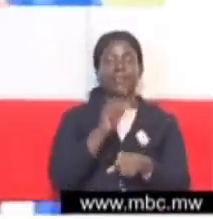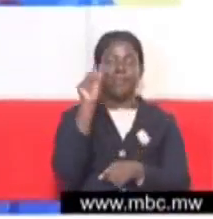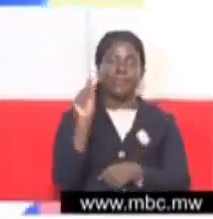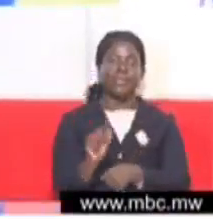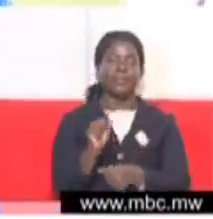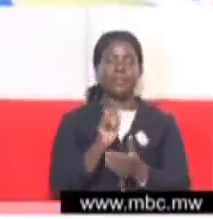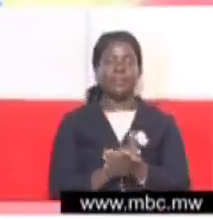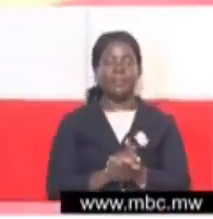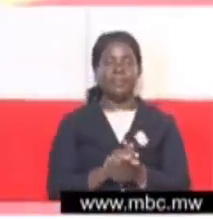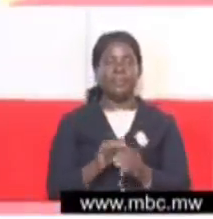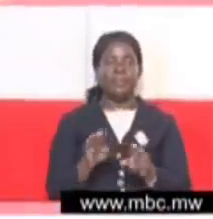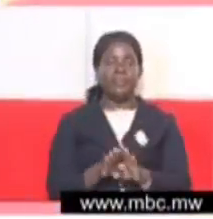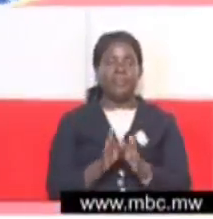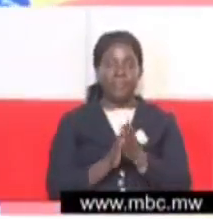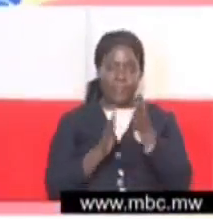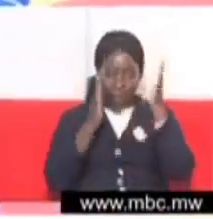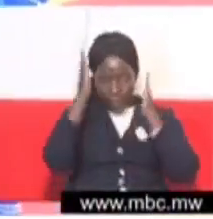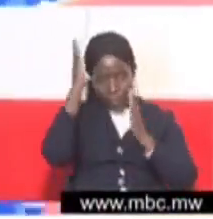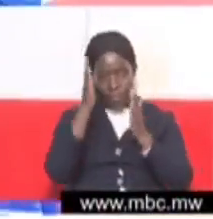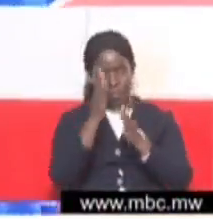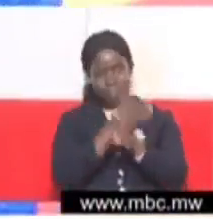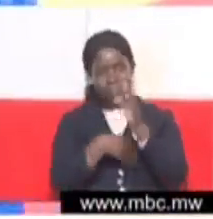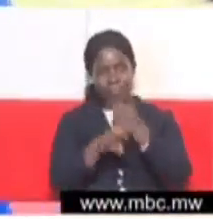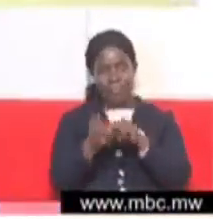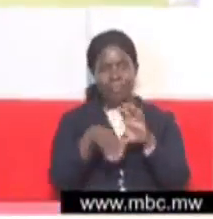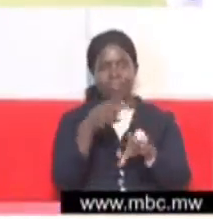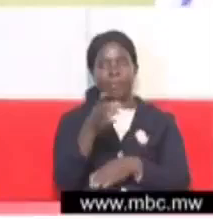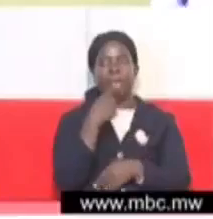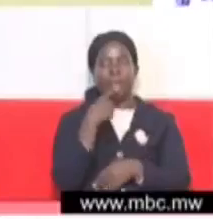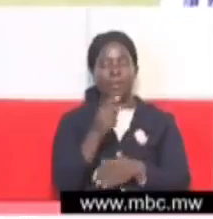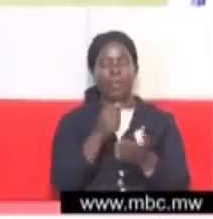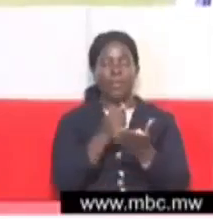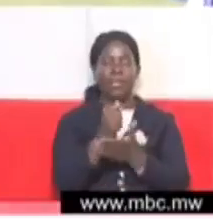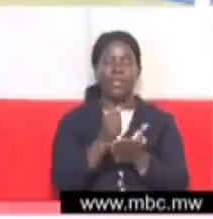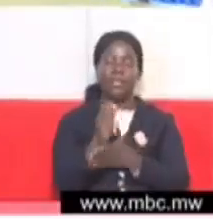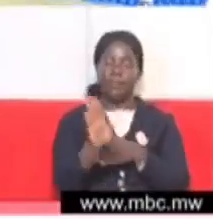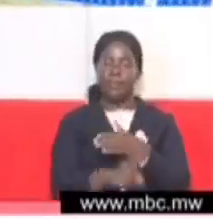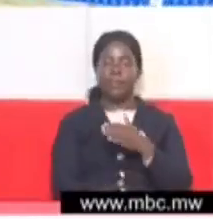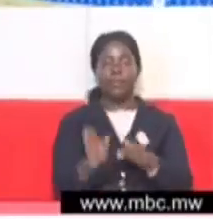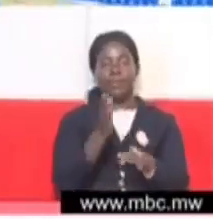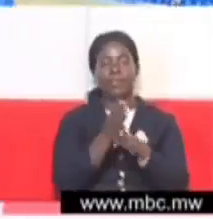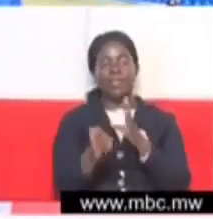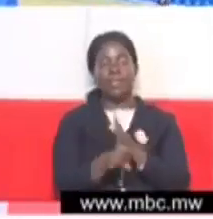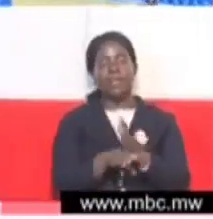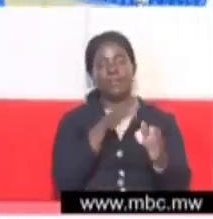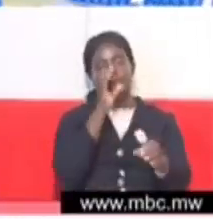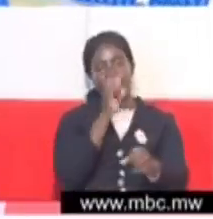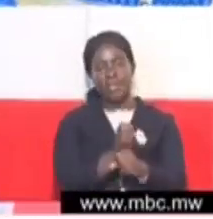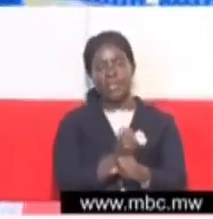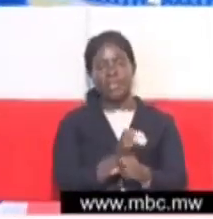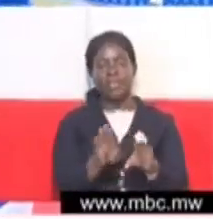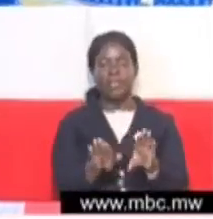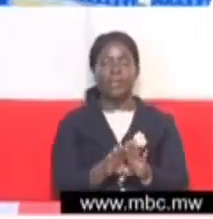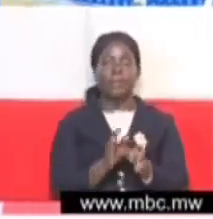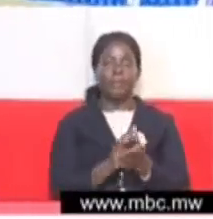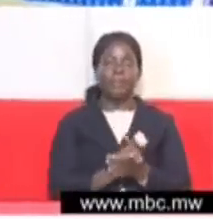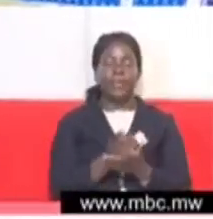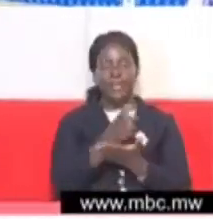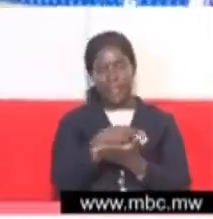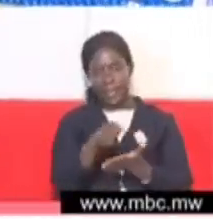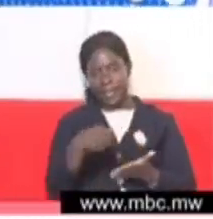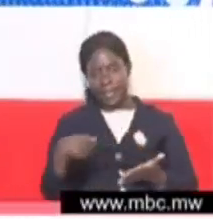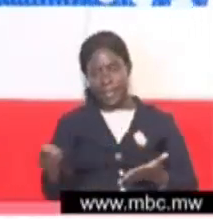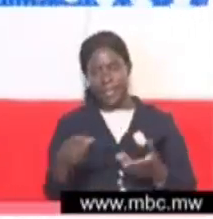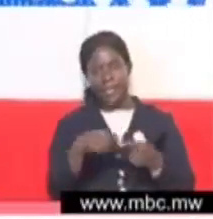Anglican Diocese of Lake Malawi, Right Reverend Kaulanda, has served in different portfolios of the Anglican Church, such as Diocesan Secretary